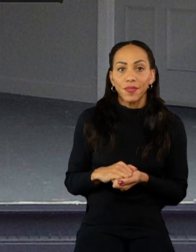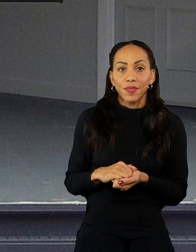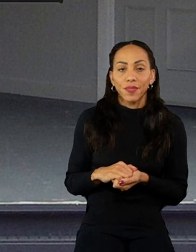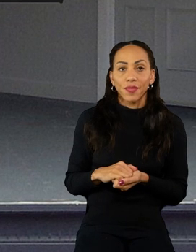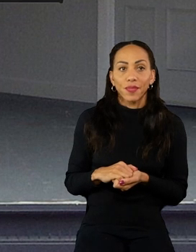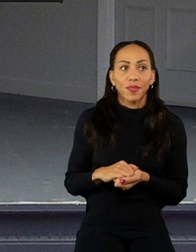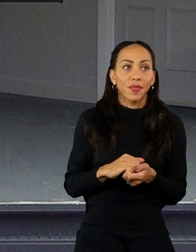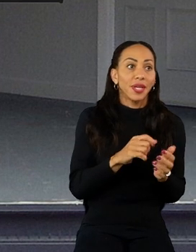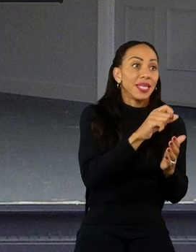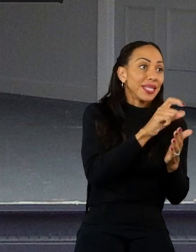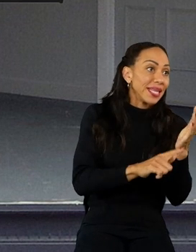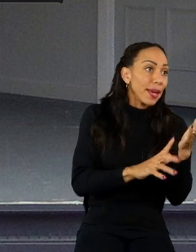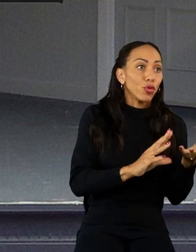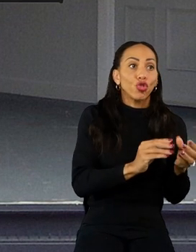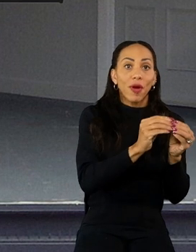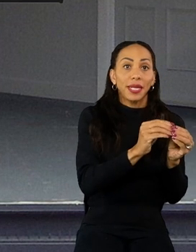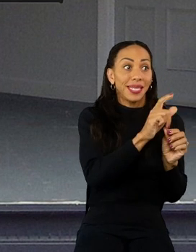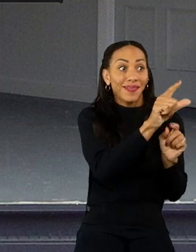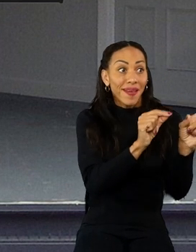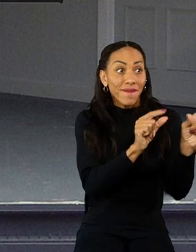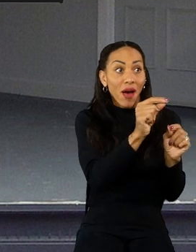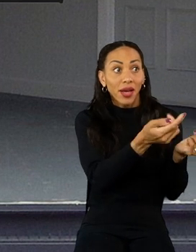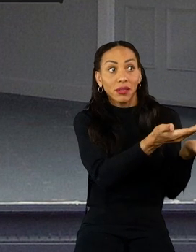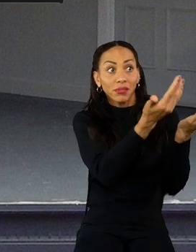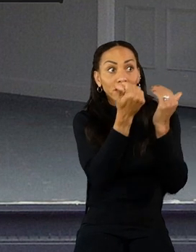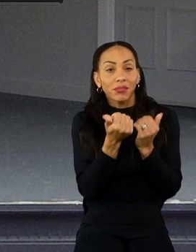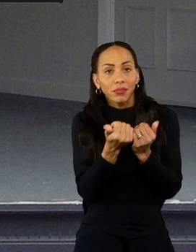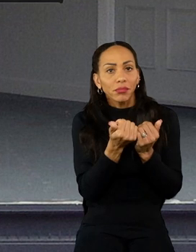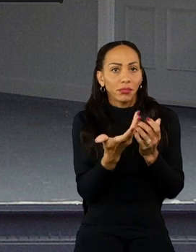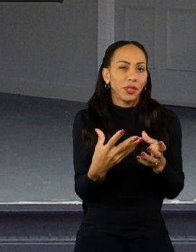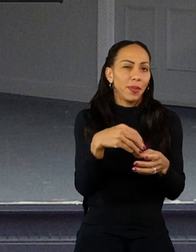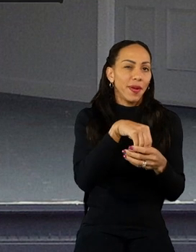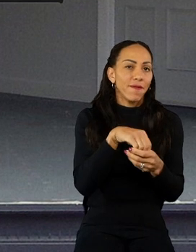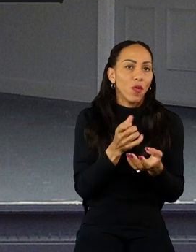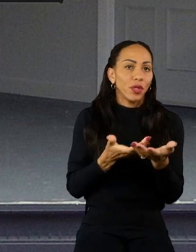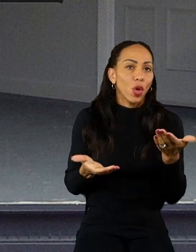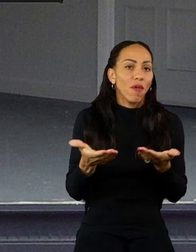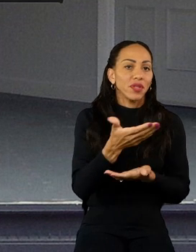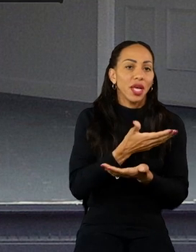Because, obviously if we're wanting to invite other disabled creatives to come and...